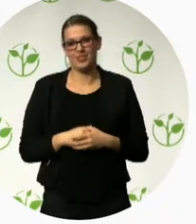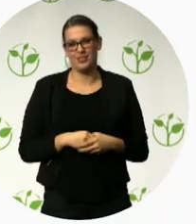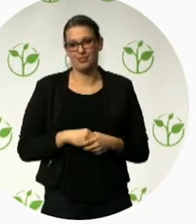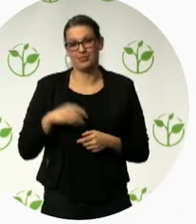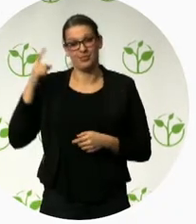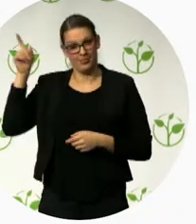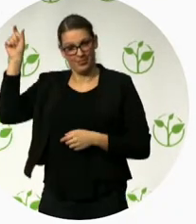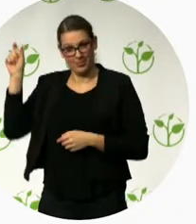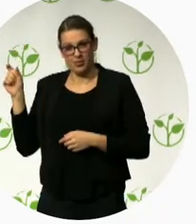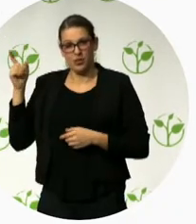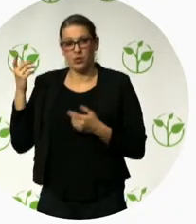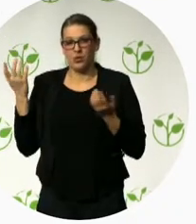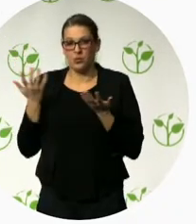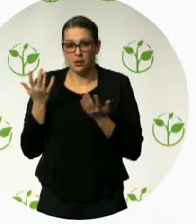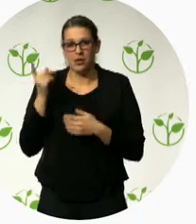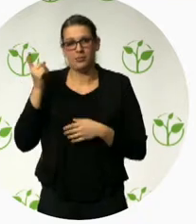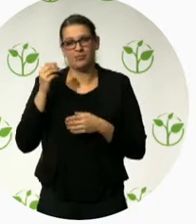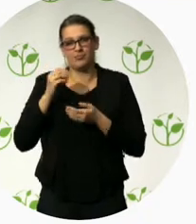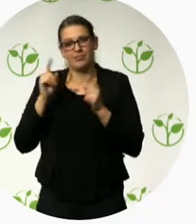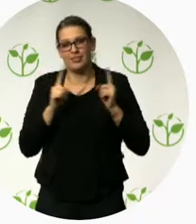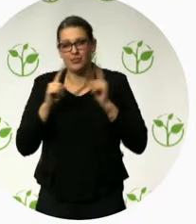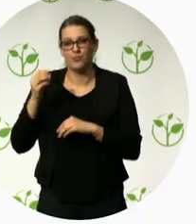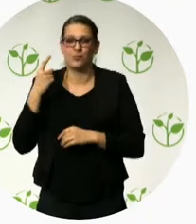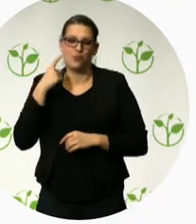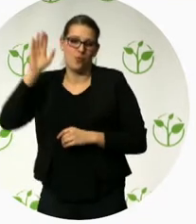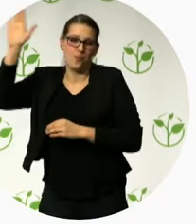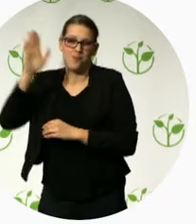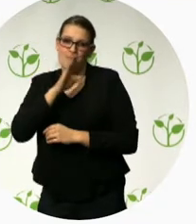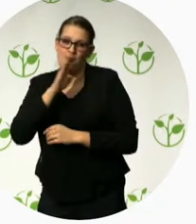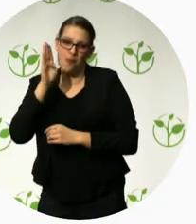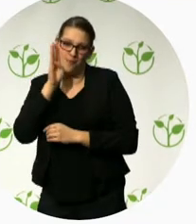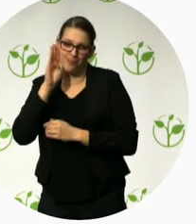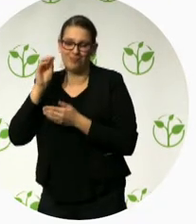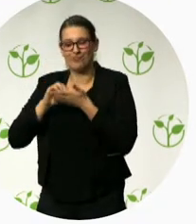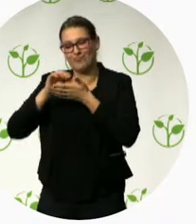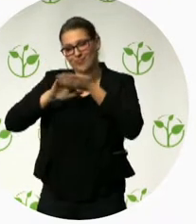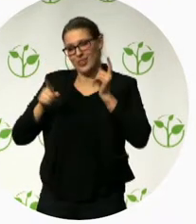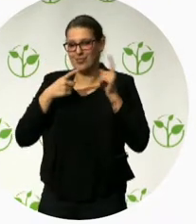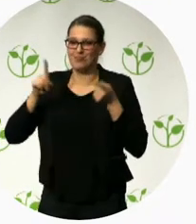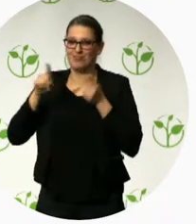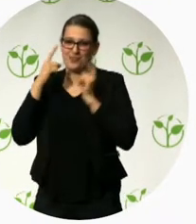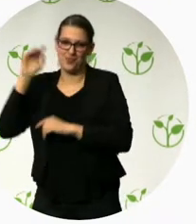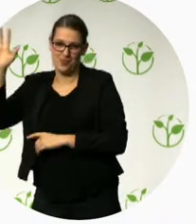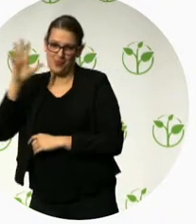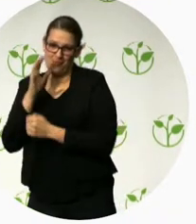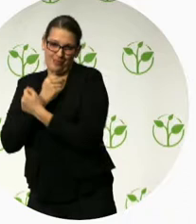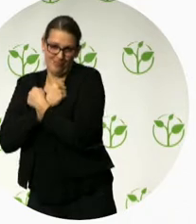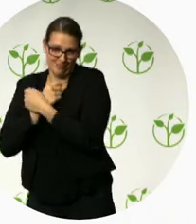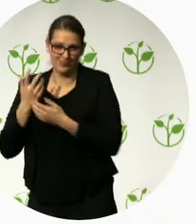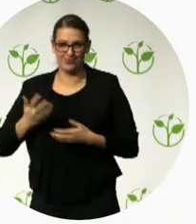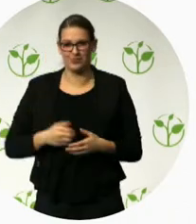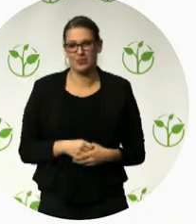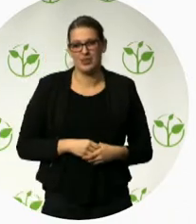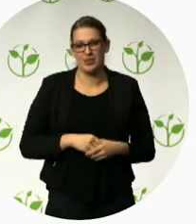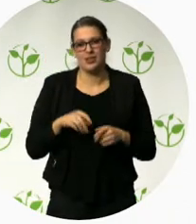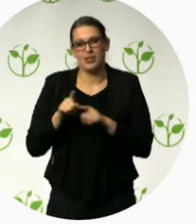nai chalcha jindagi urkaye palaye tana ram lagcha malai mero yesto troll na